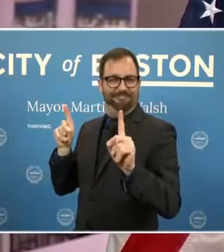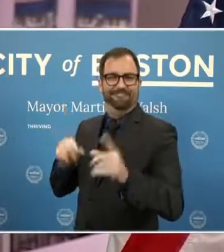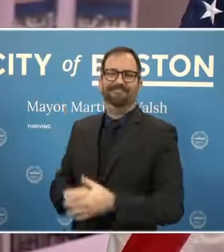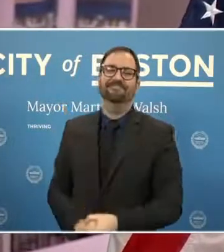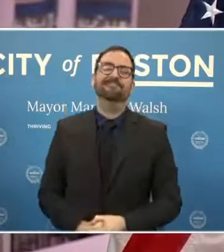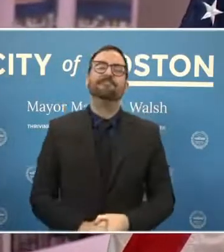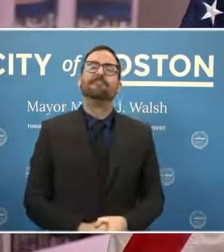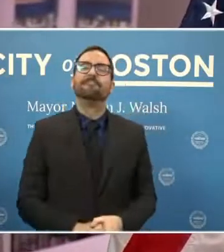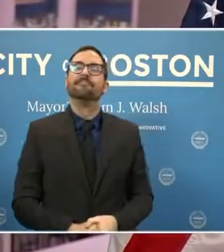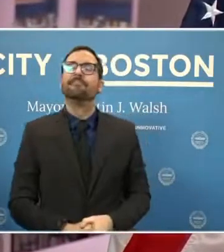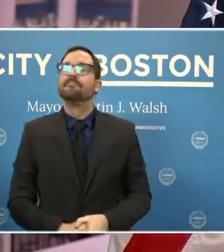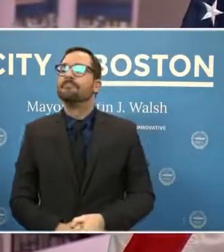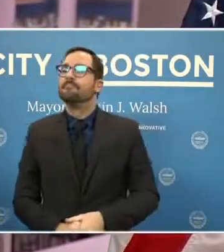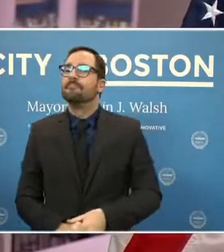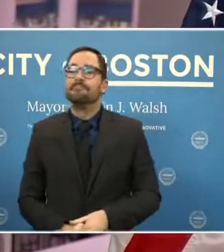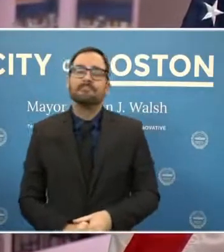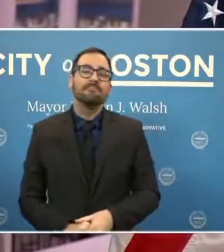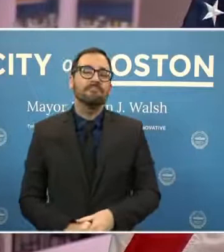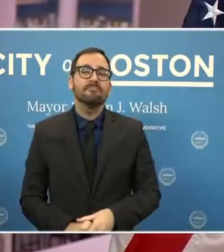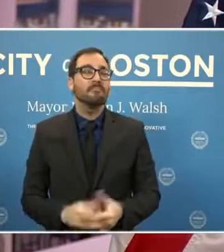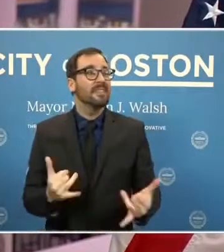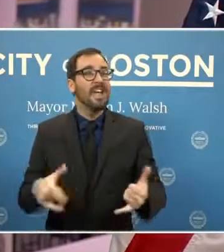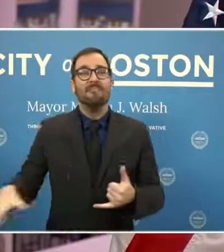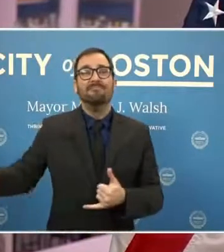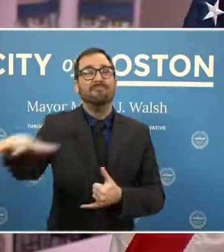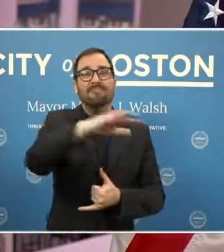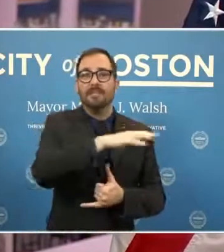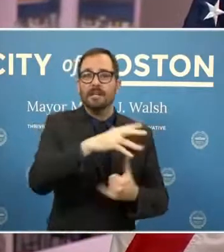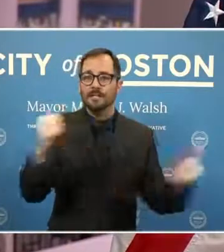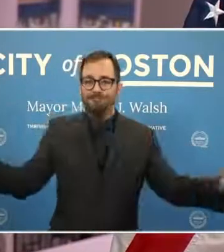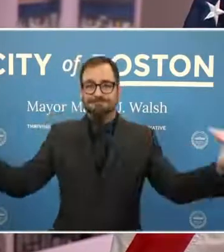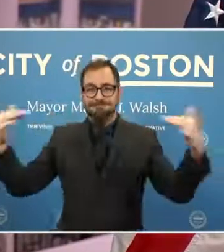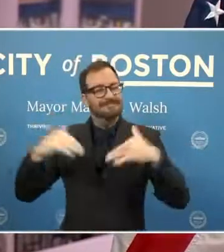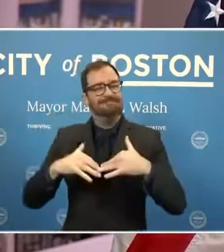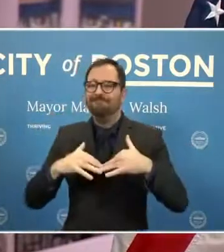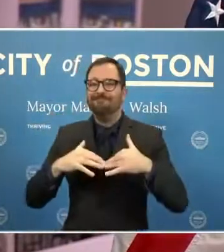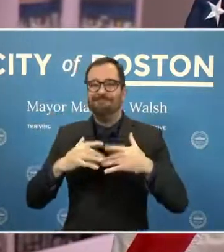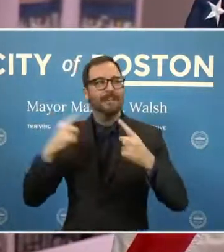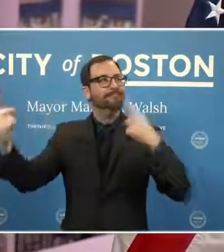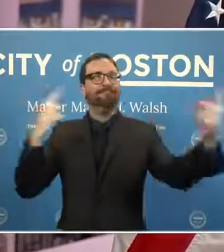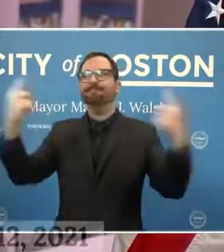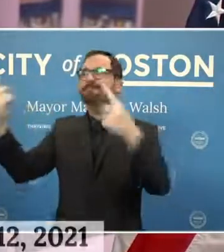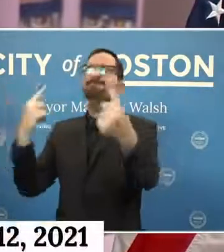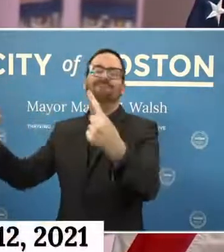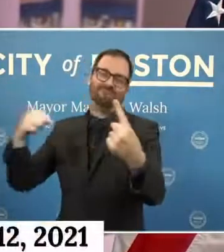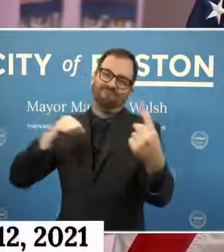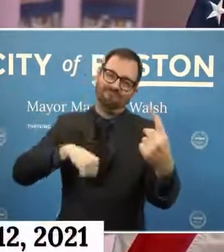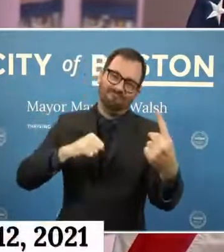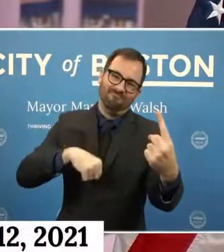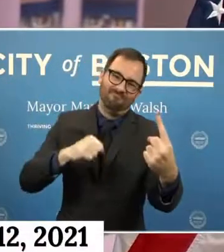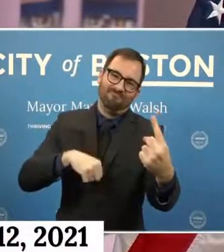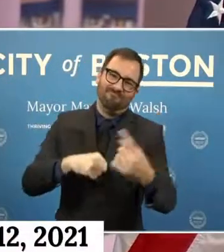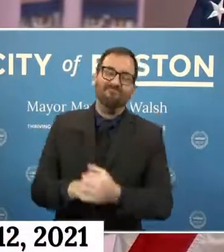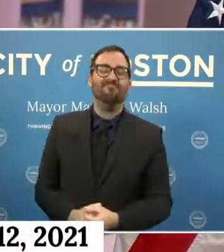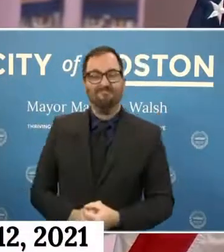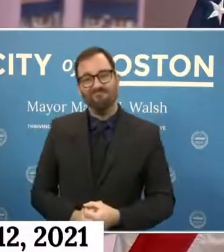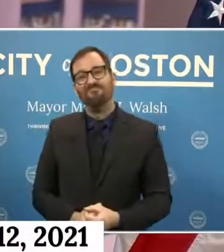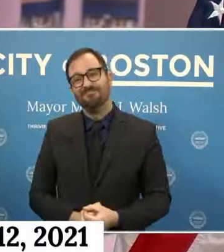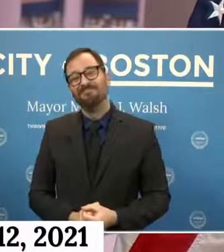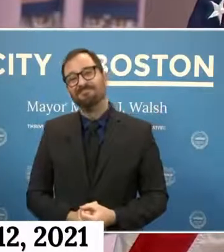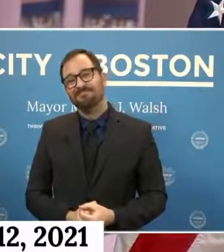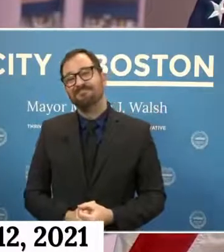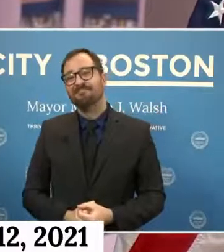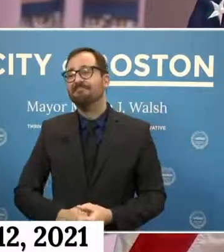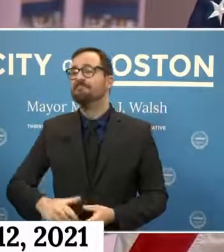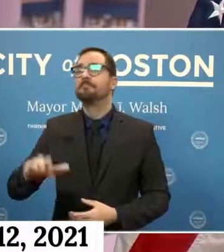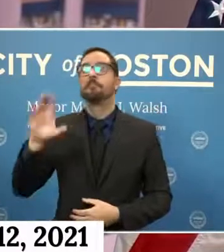Boston. And we are still moving forward. I'm joining you live from one of Boston's newest civic treasures, the completely rebuilt